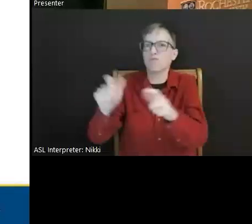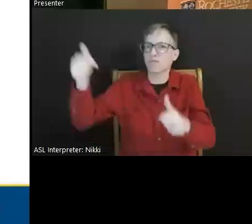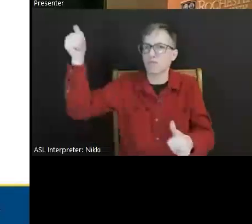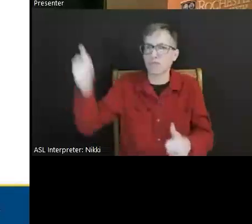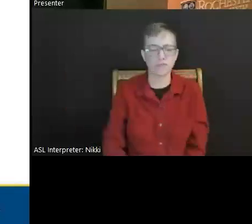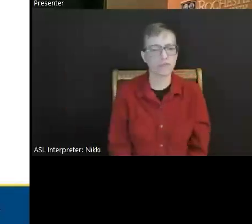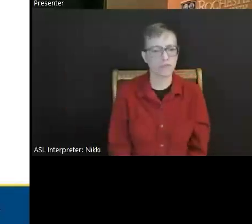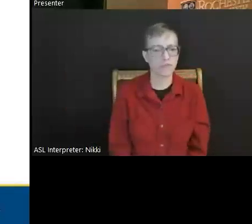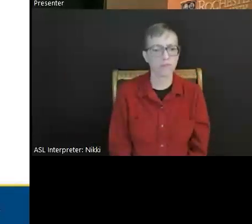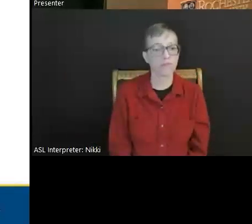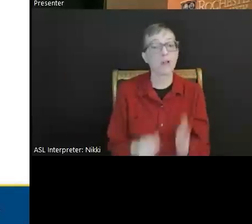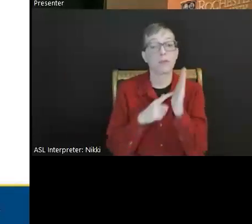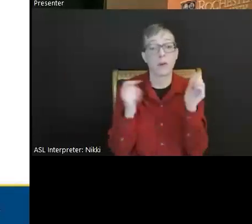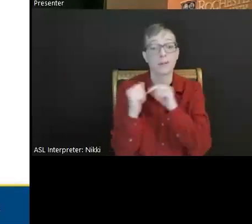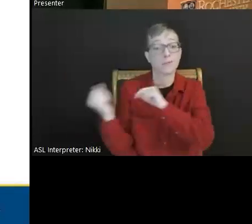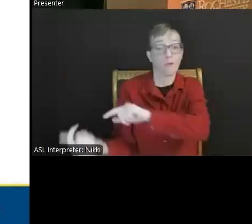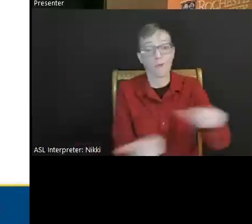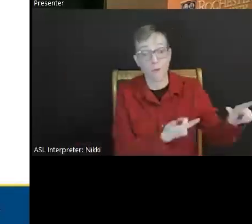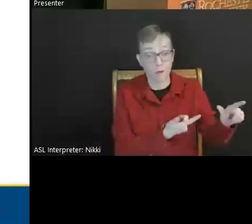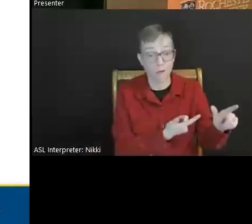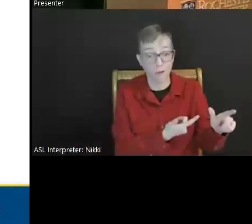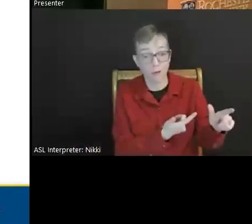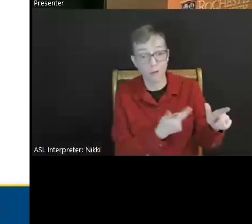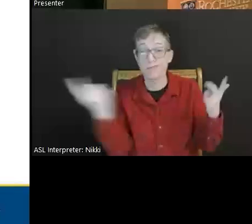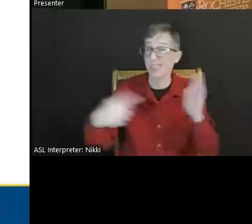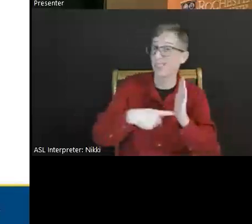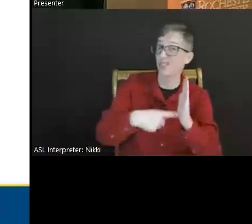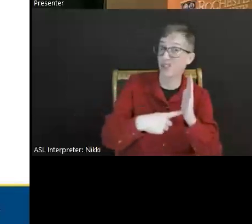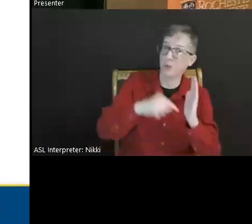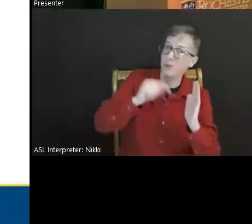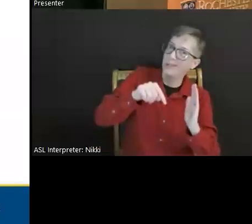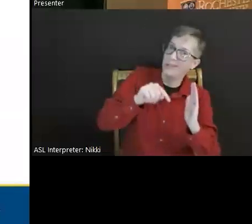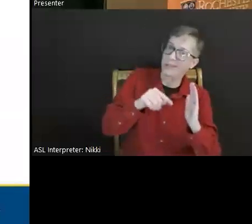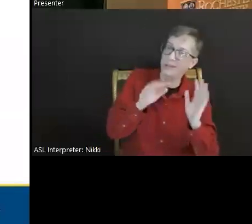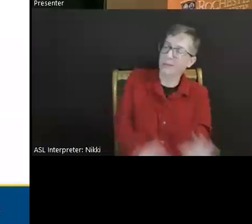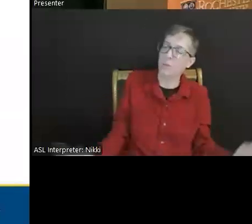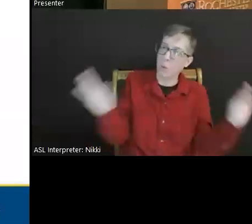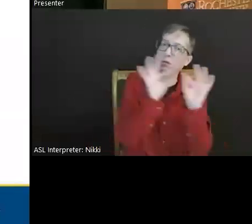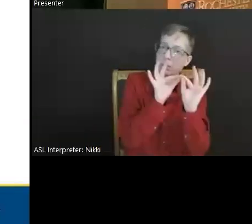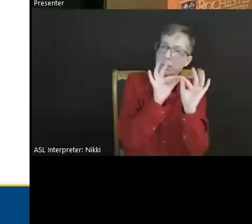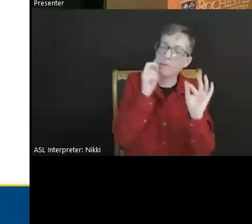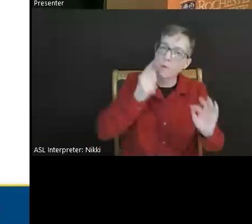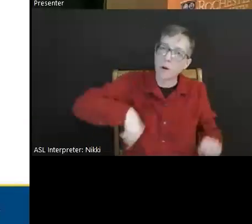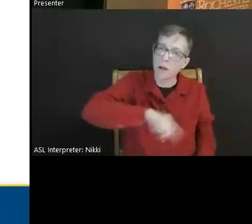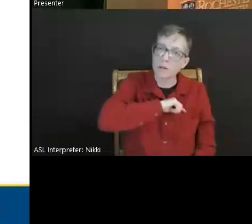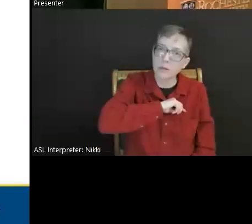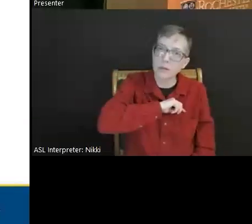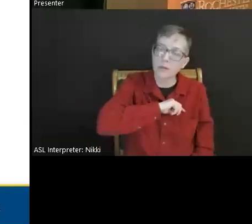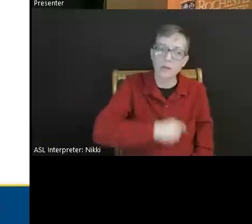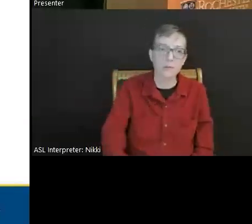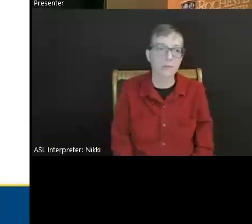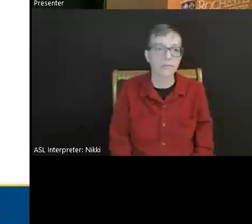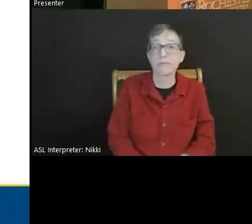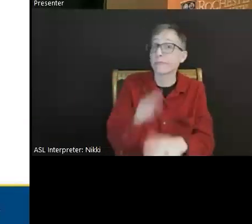this is a testament to how important this intervention is to everyone in the community division, in all disciplines, social